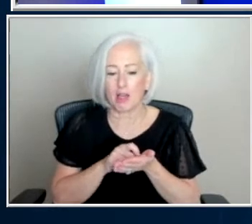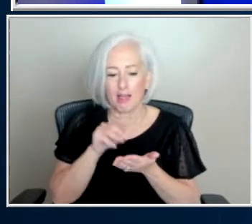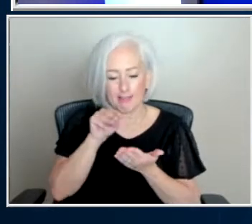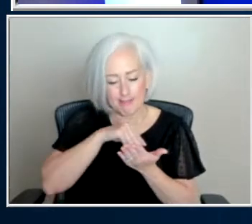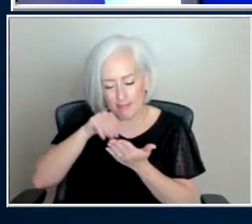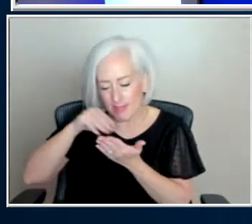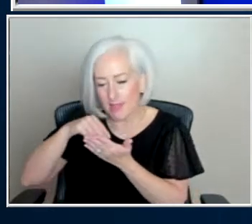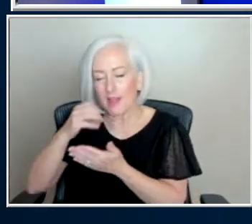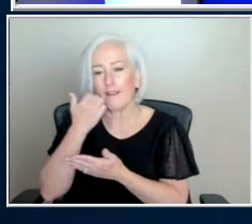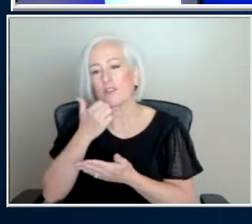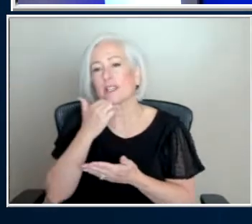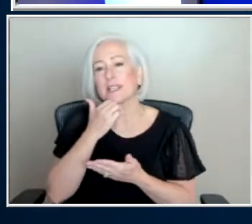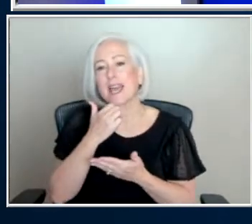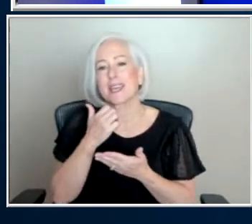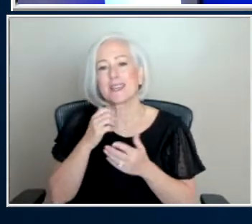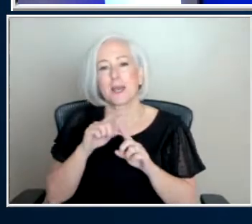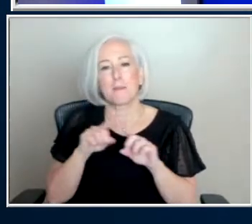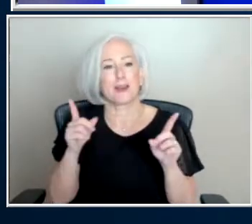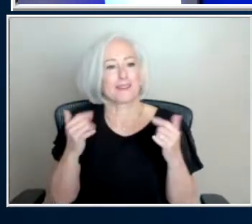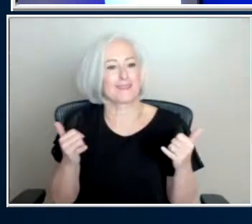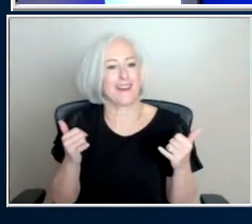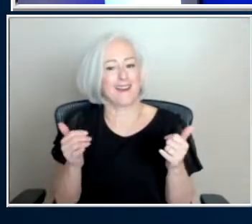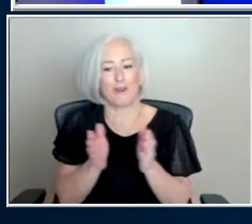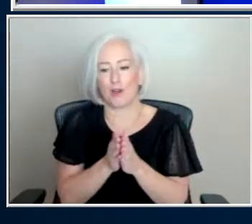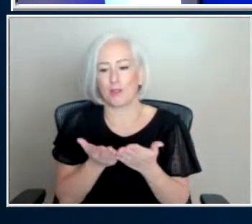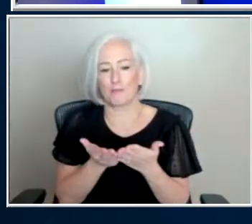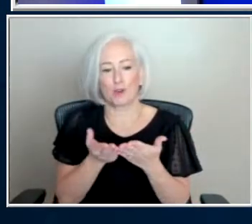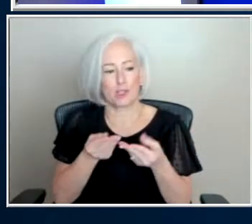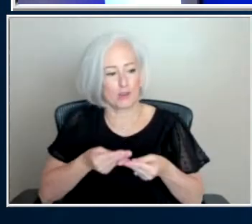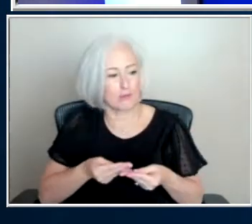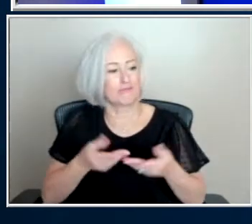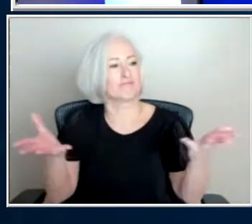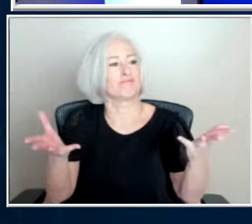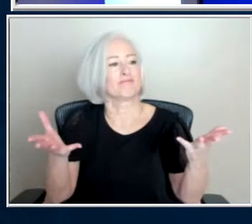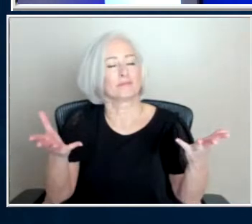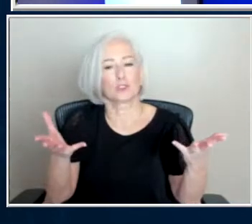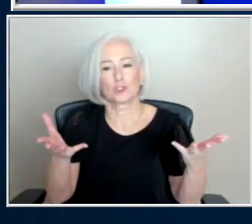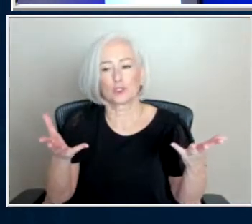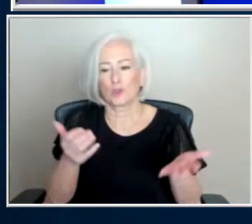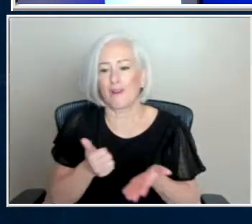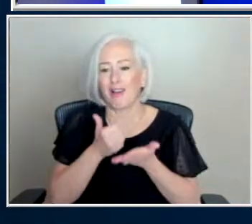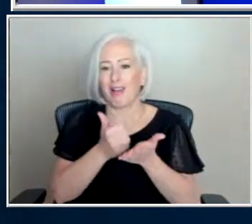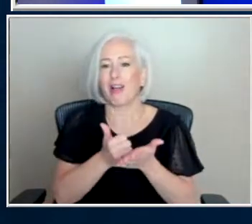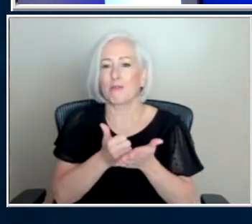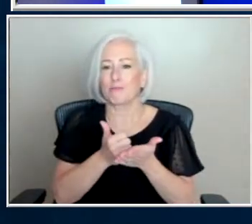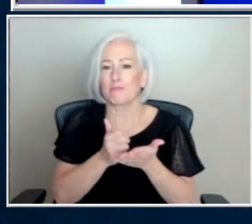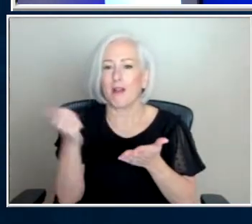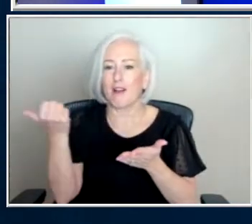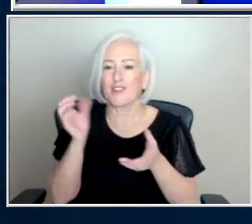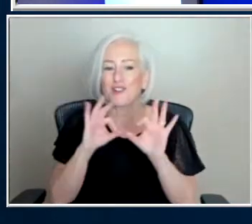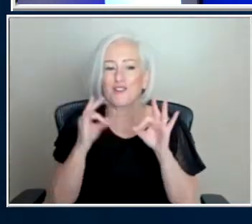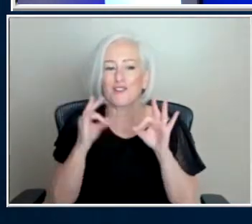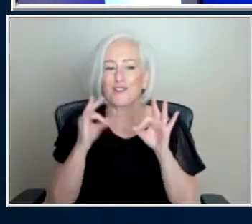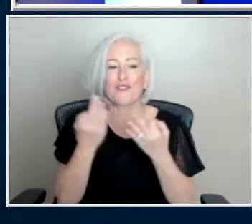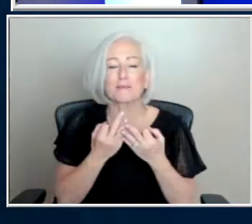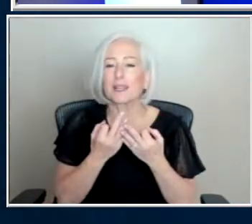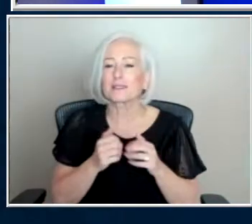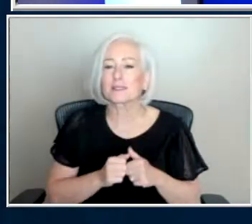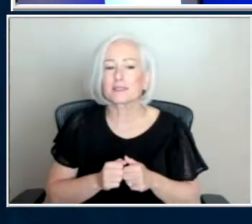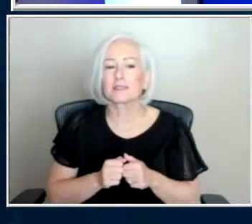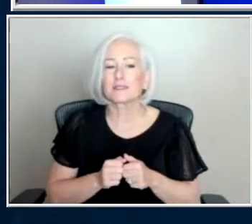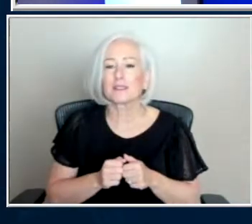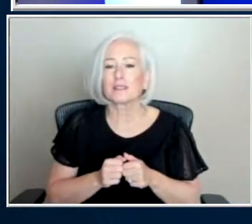where you can share the hope with so many people and families going through what you're going through. So how did it make the jump from your private journal to a